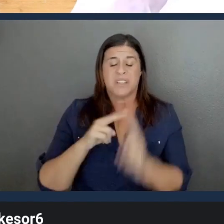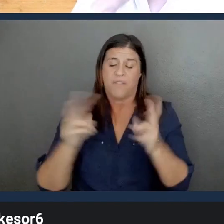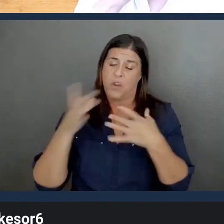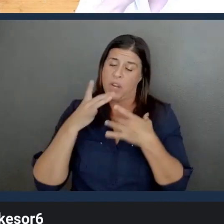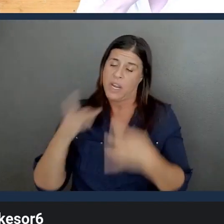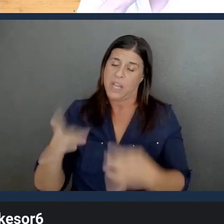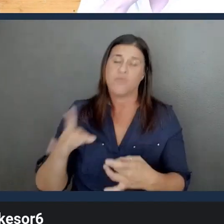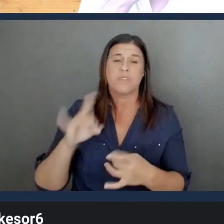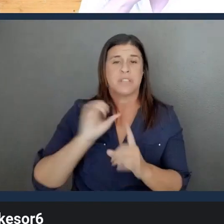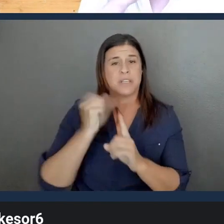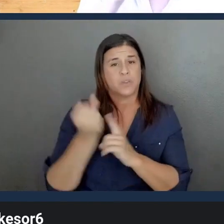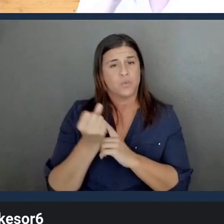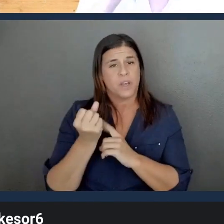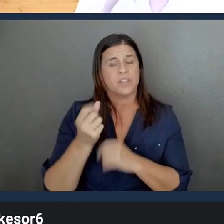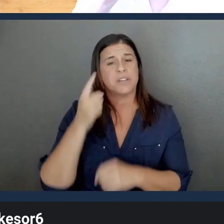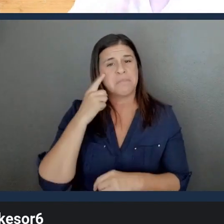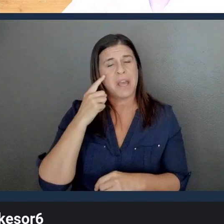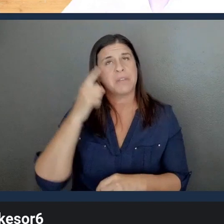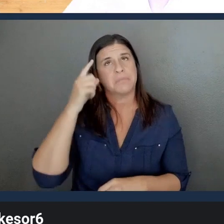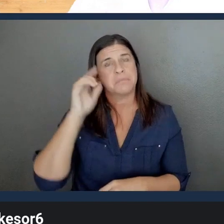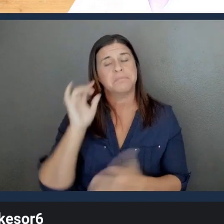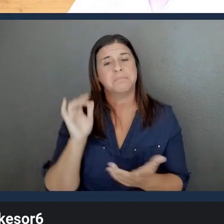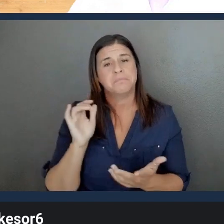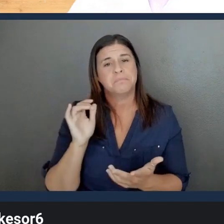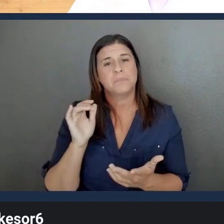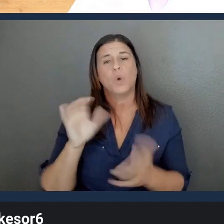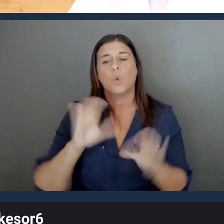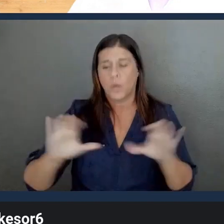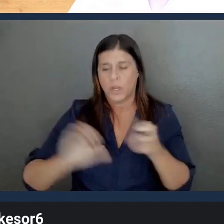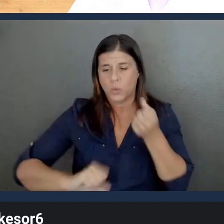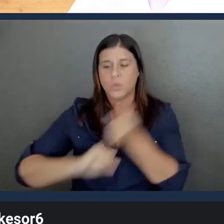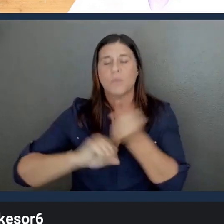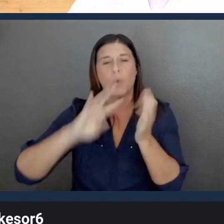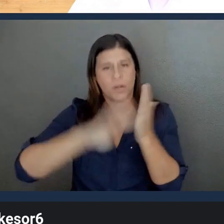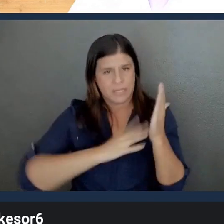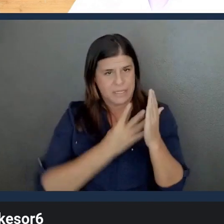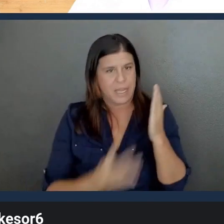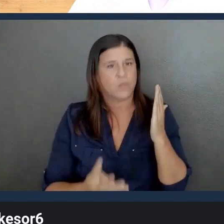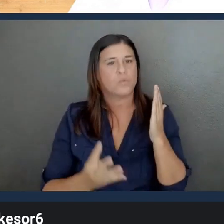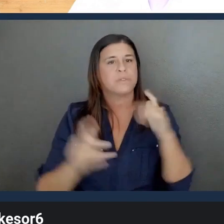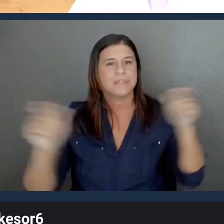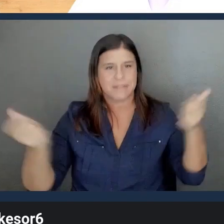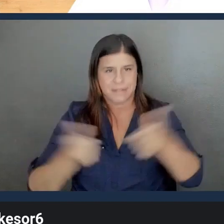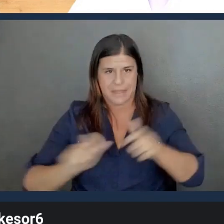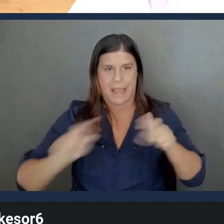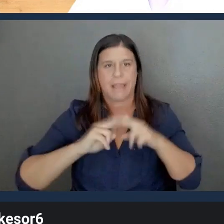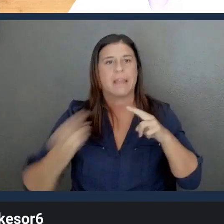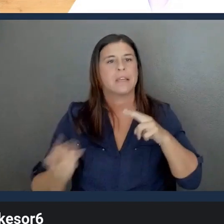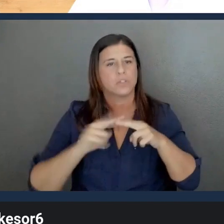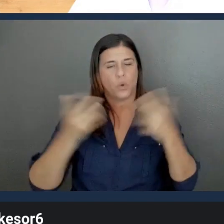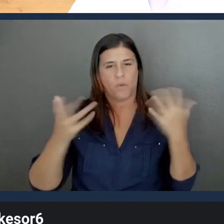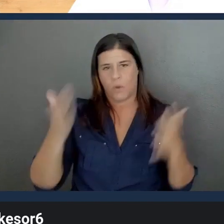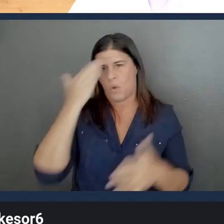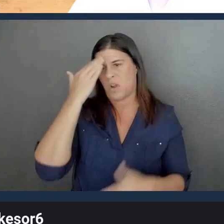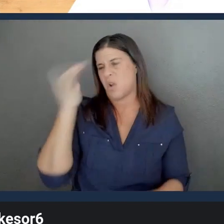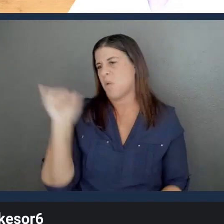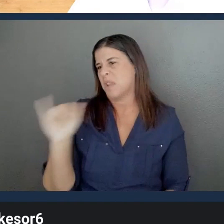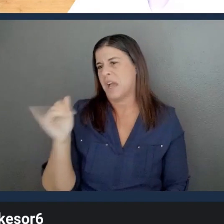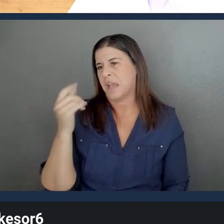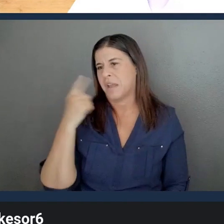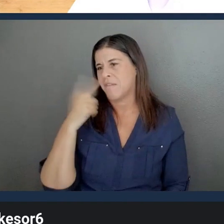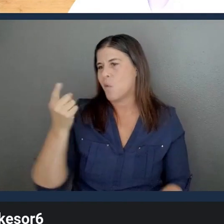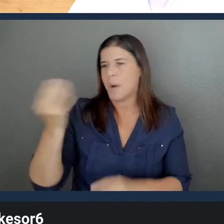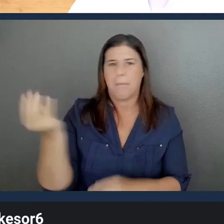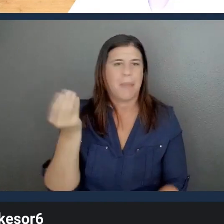case, and I'll keep in mind. So we do support schedule scaling. So if you know that, let's say, from